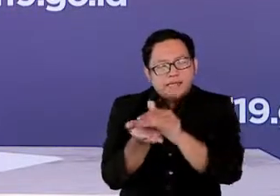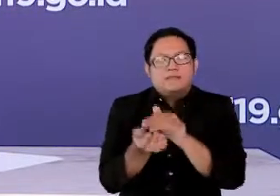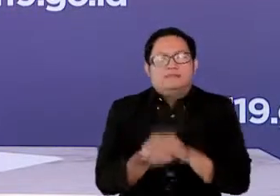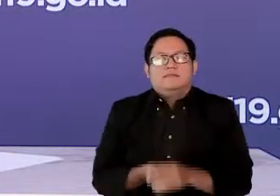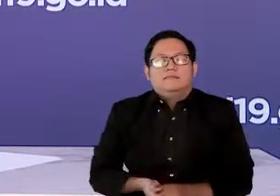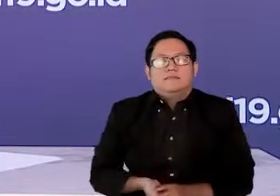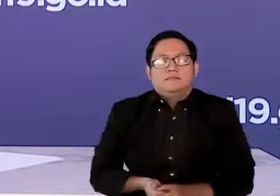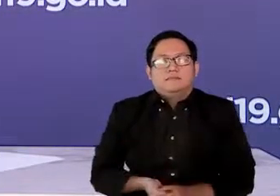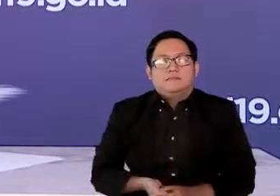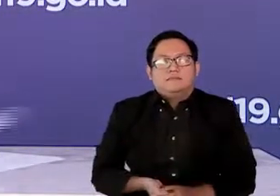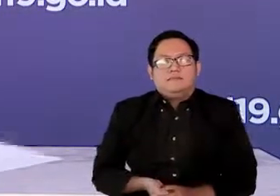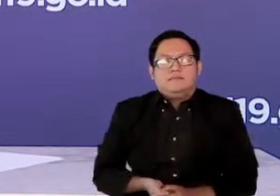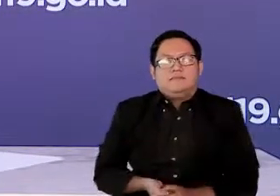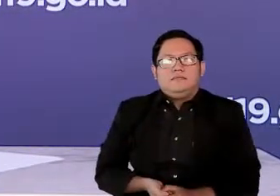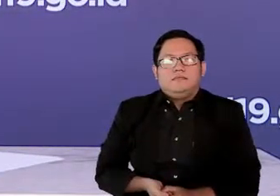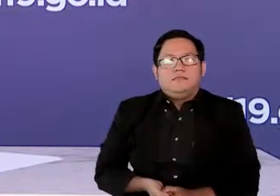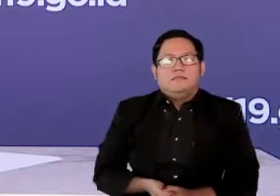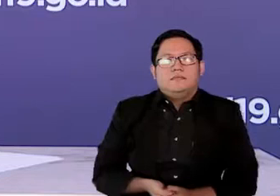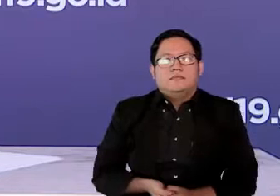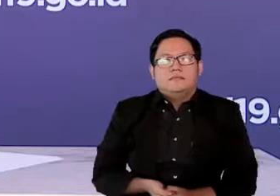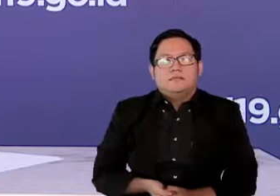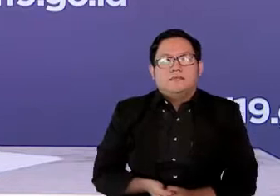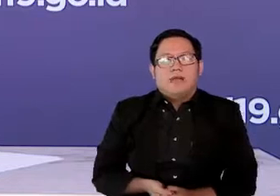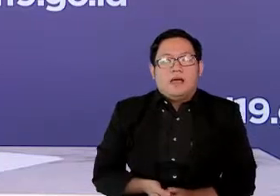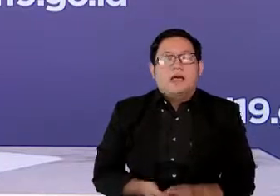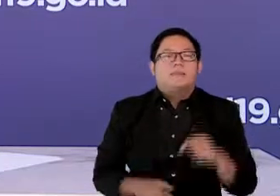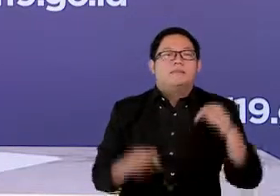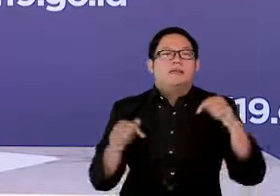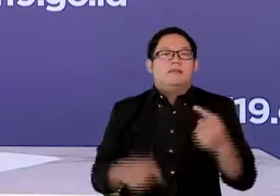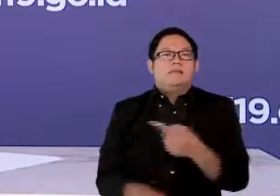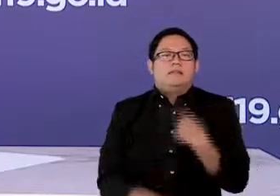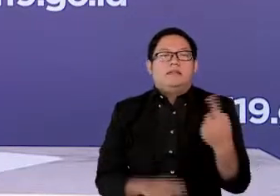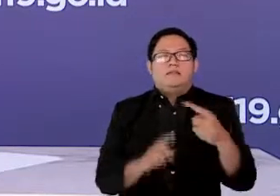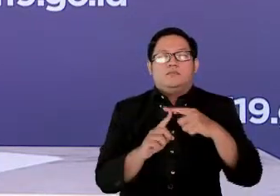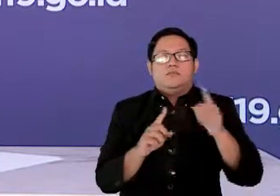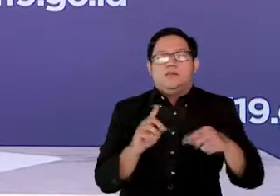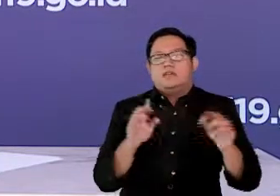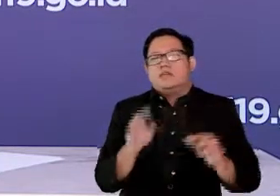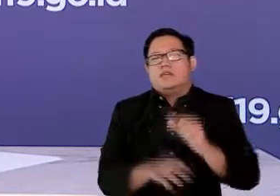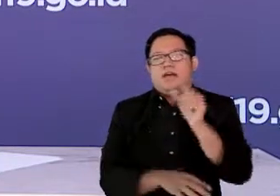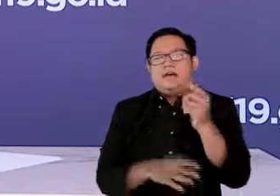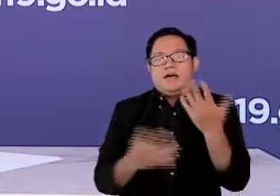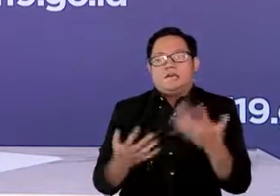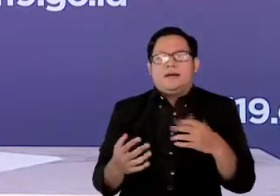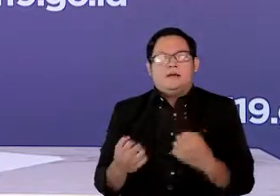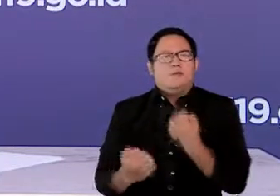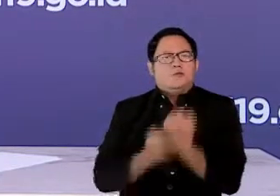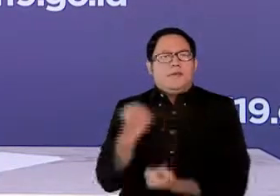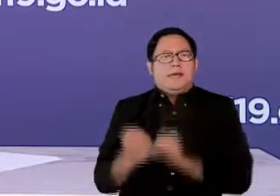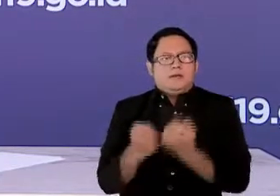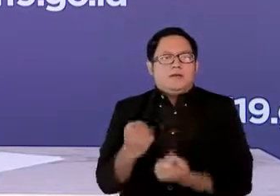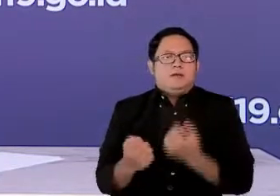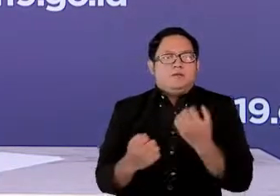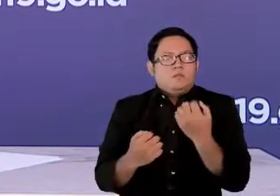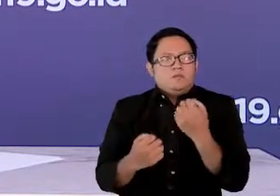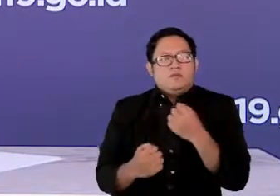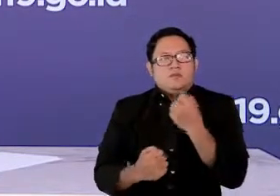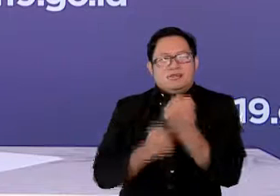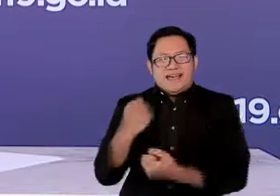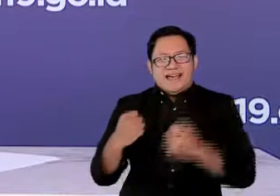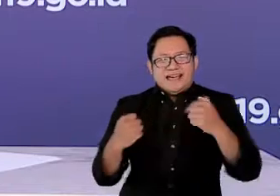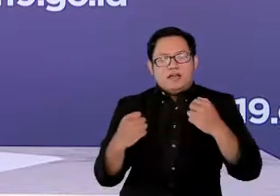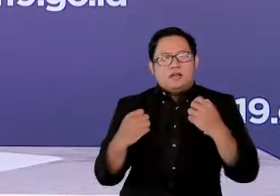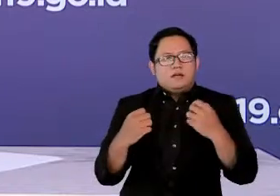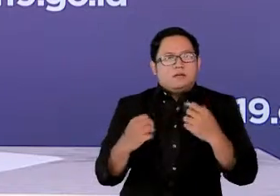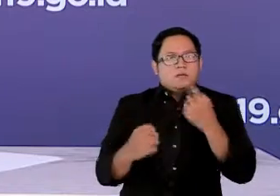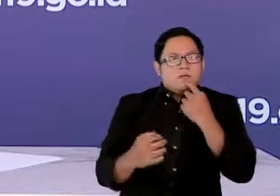ours. So our main assignment now is to maintain this slope curve. There are two lessons that